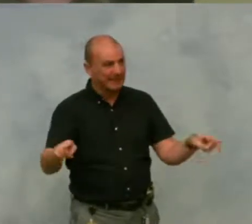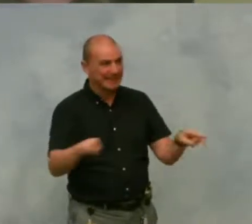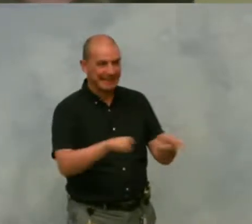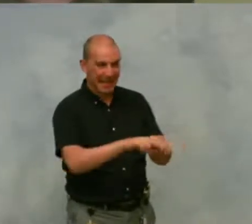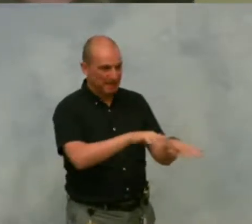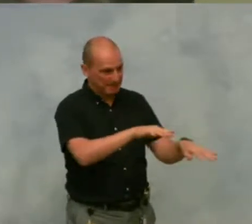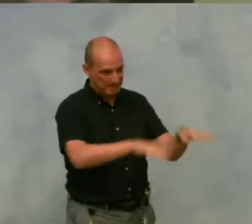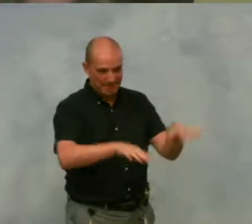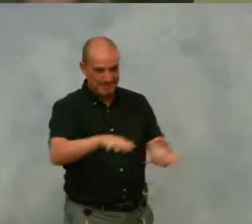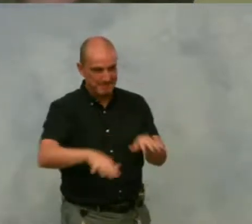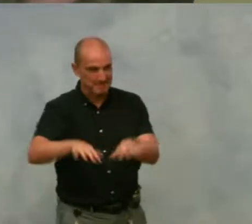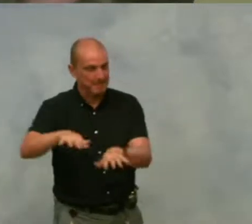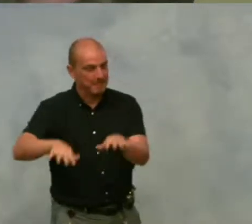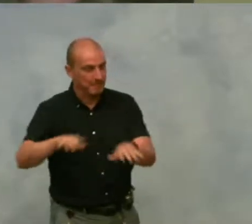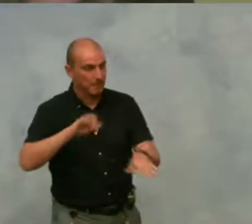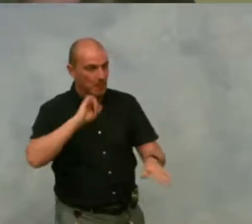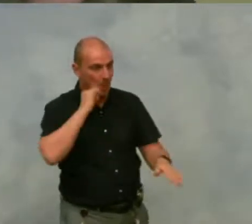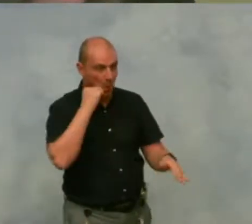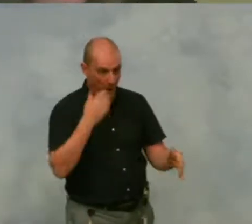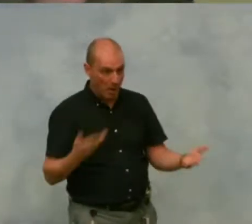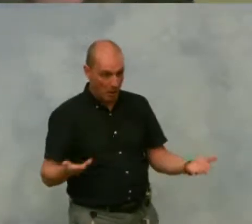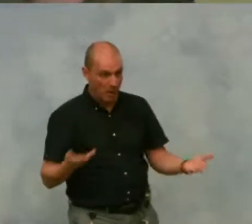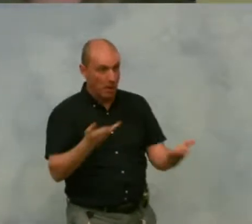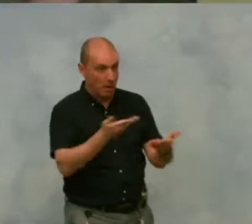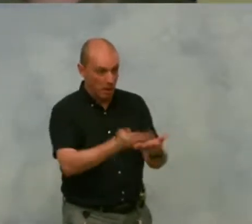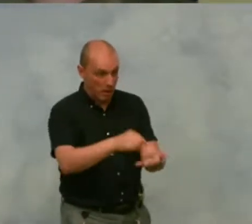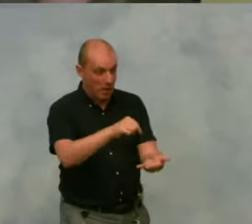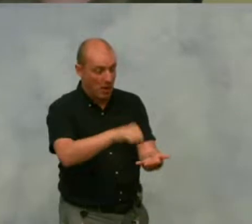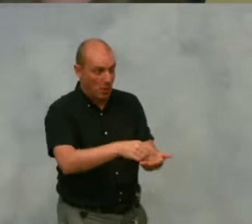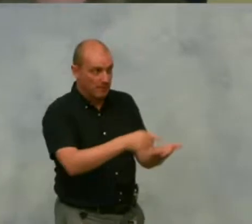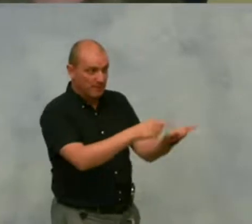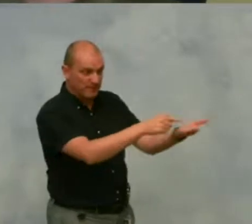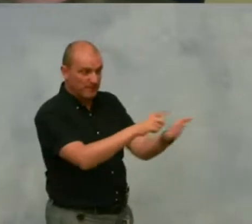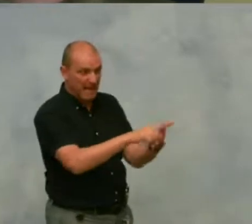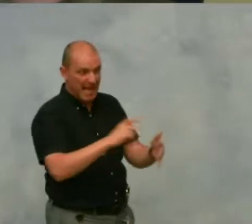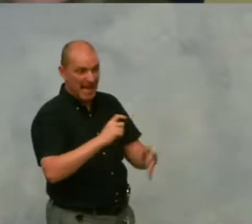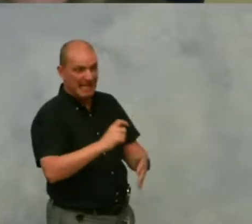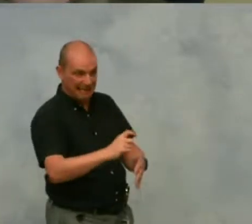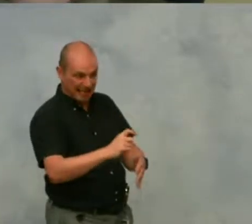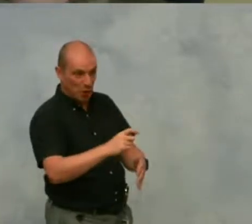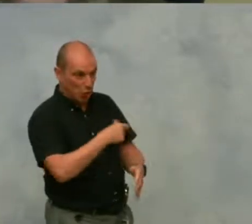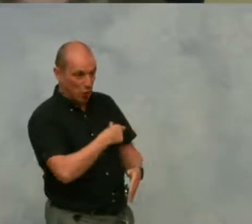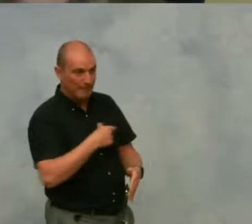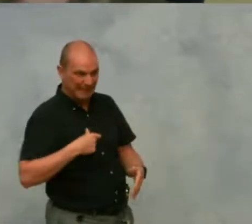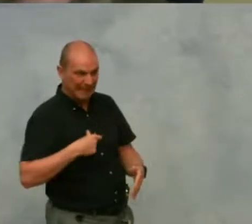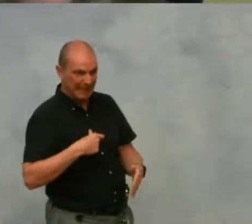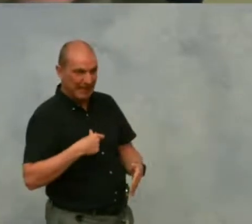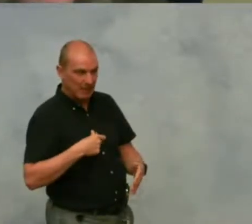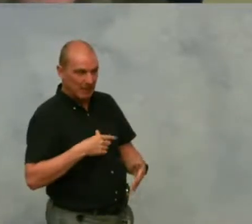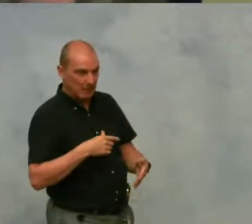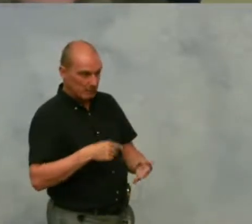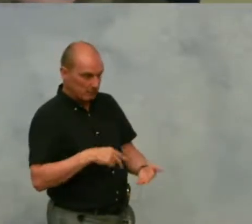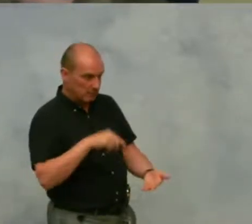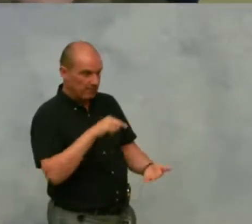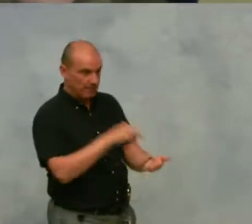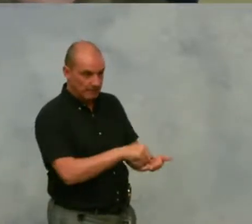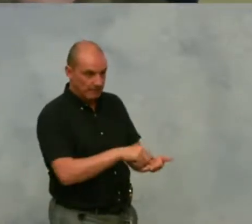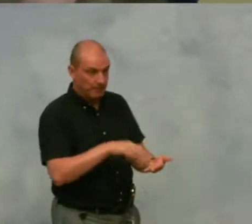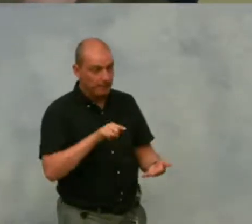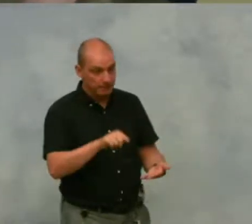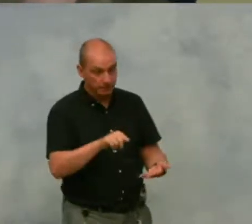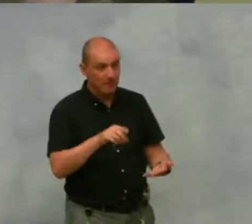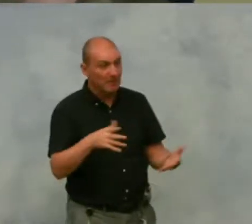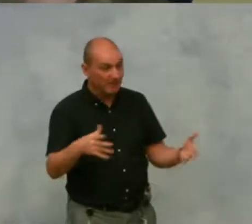the overarching council workforce plan to the executive committee. We know we have a reduced workforce pool, which